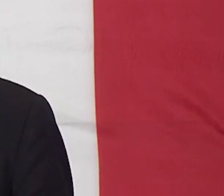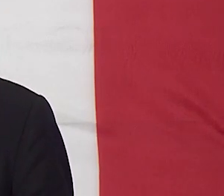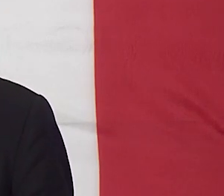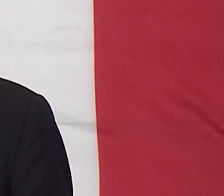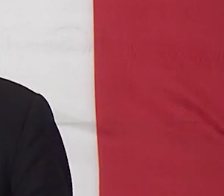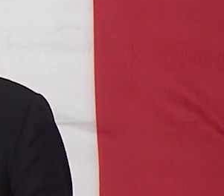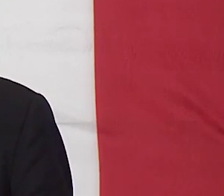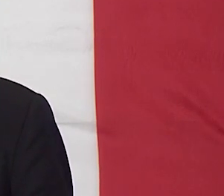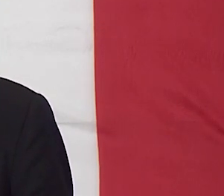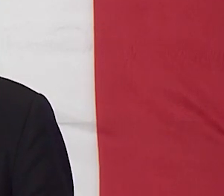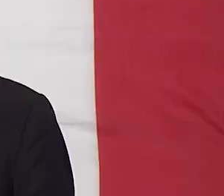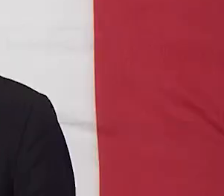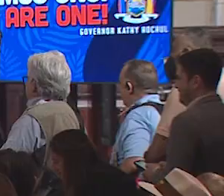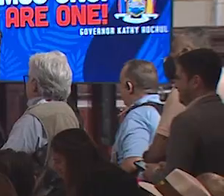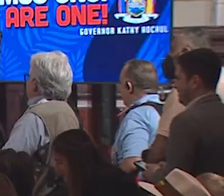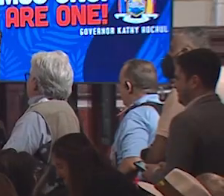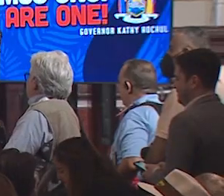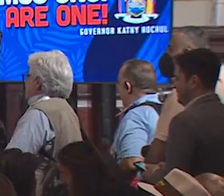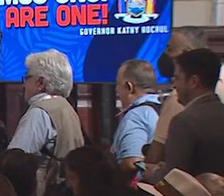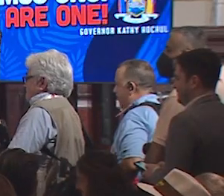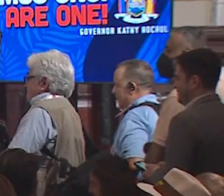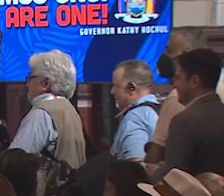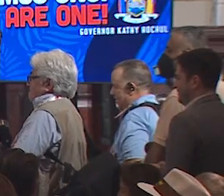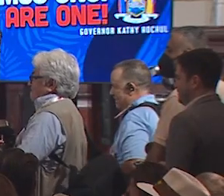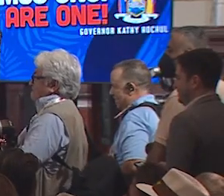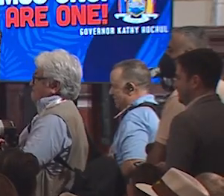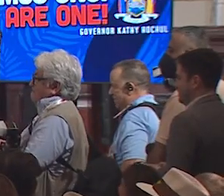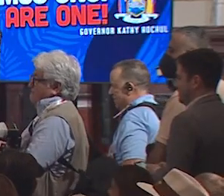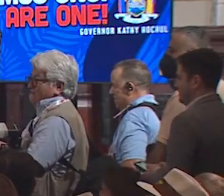Speak in English and speak in Spanish.